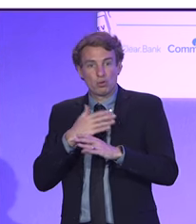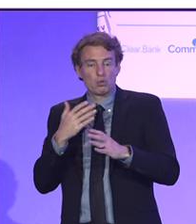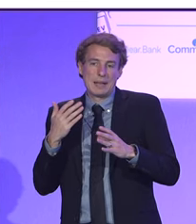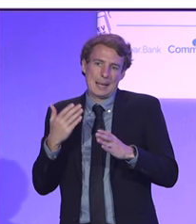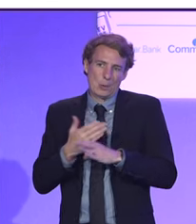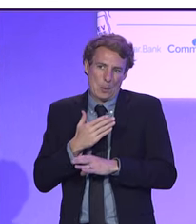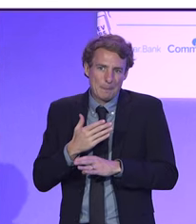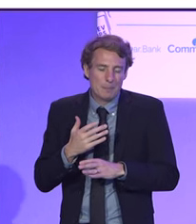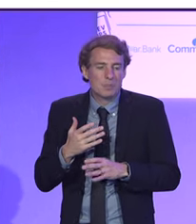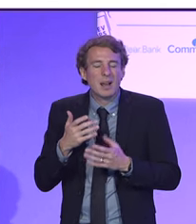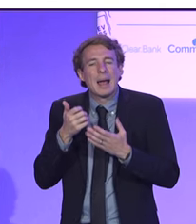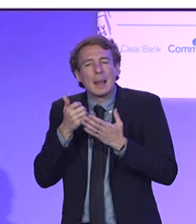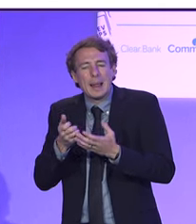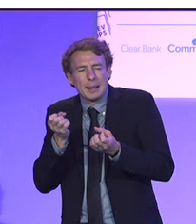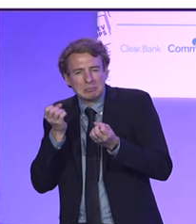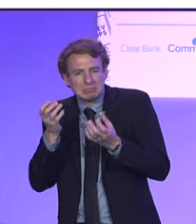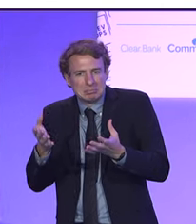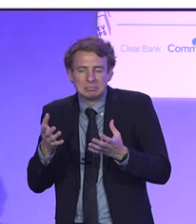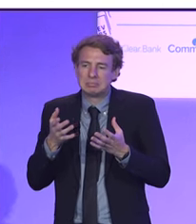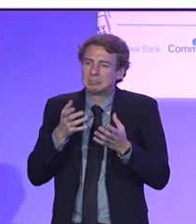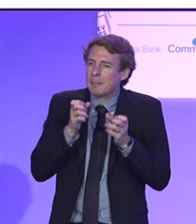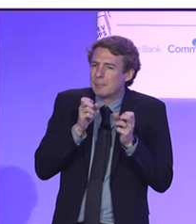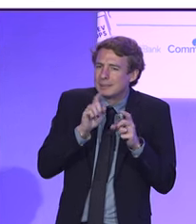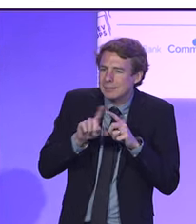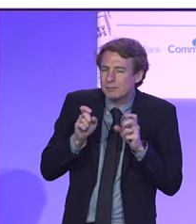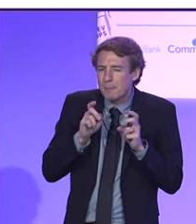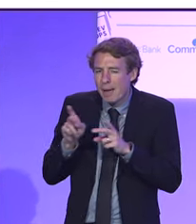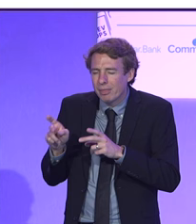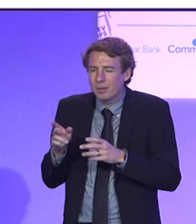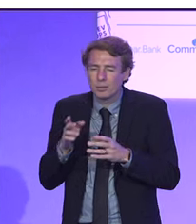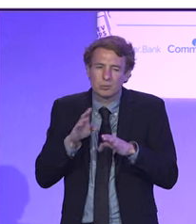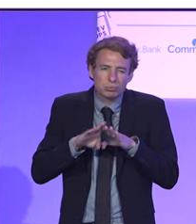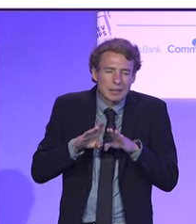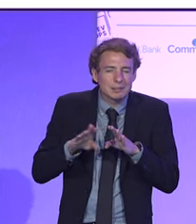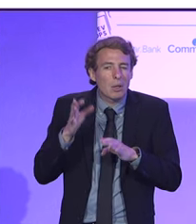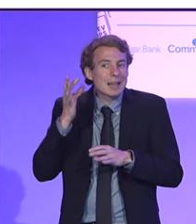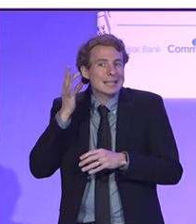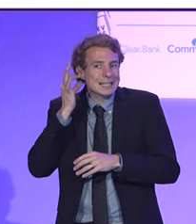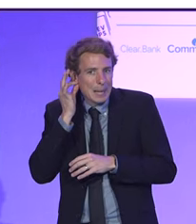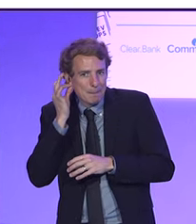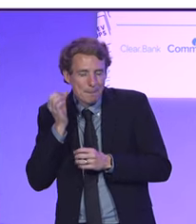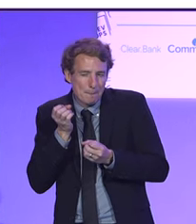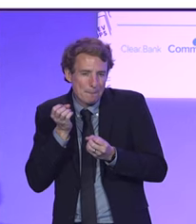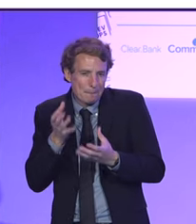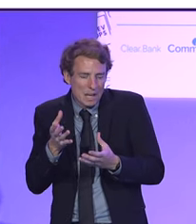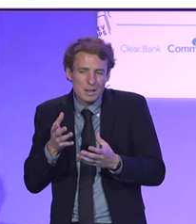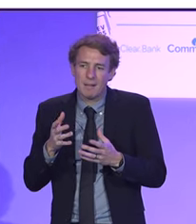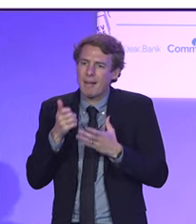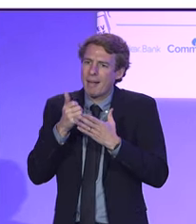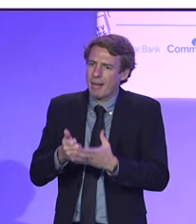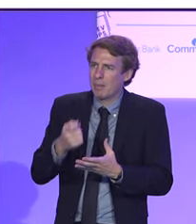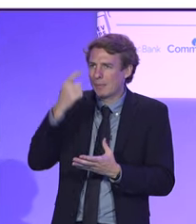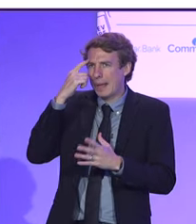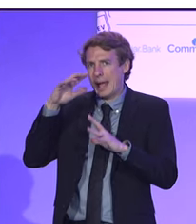methodology, strategies, practical tips for reducing or mitigating the carbon emissions of the things